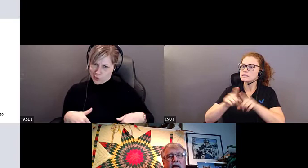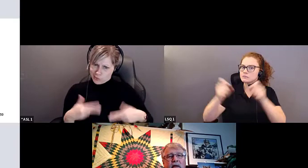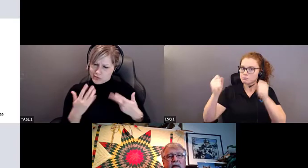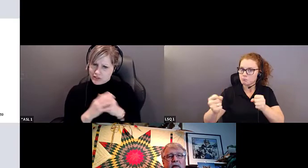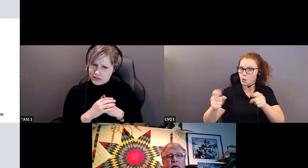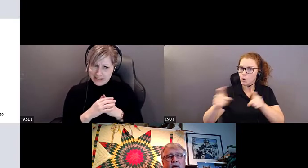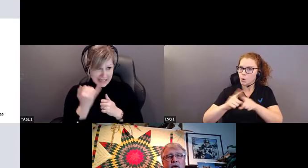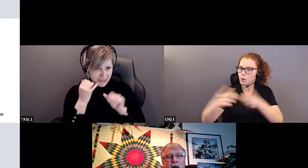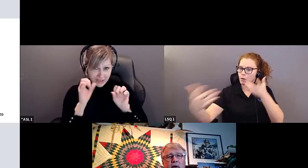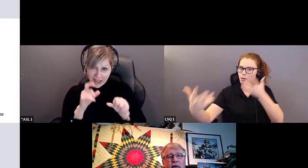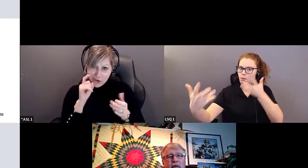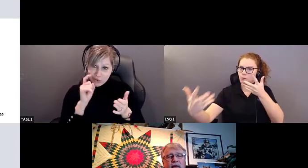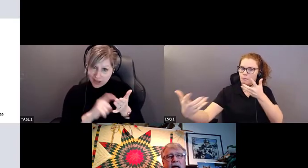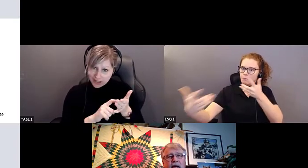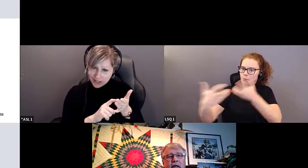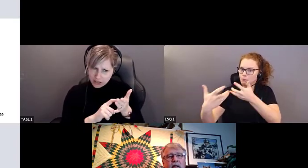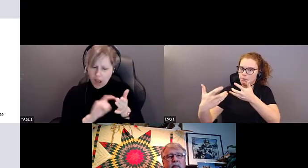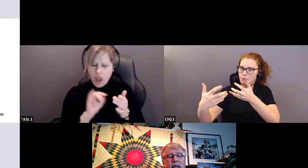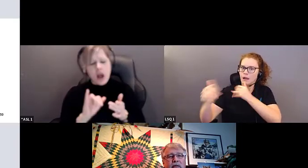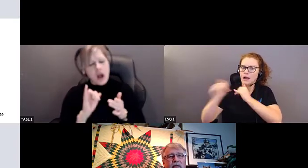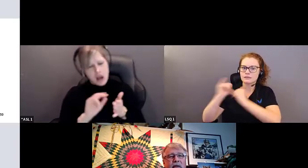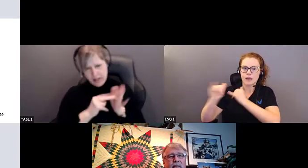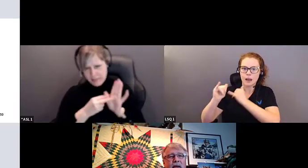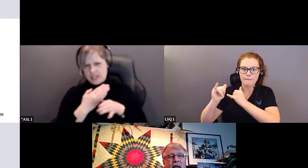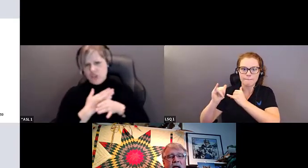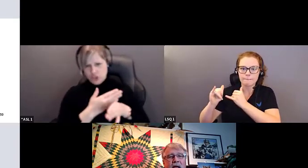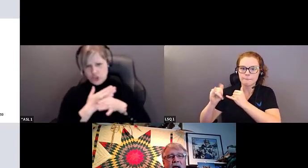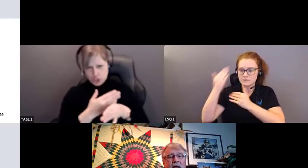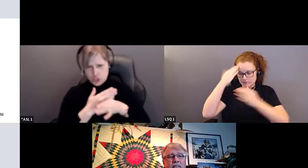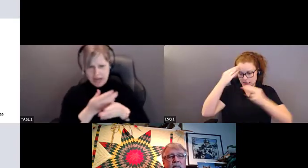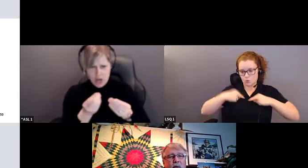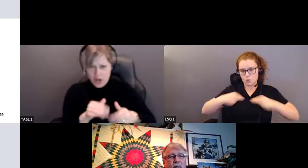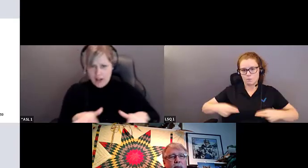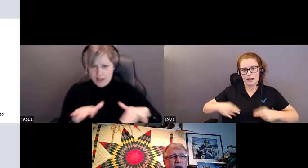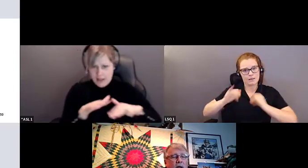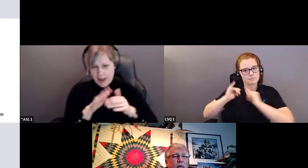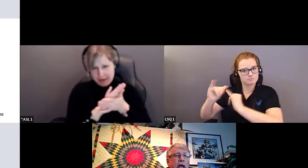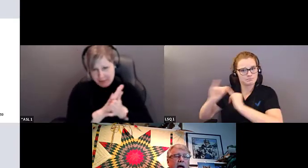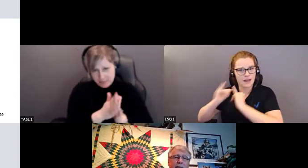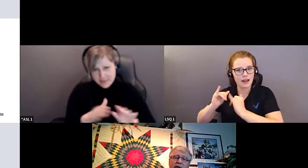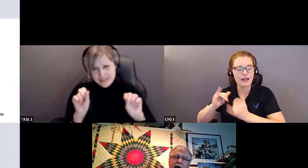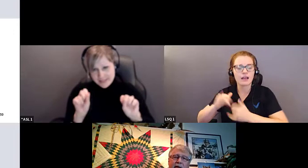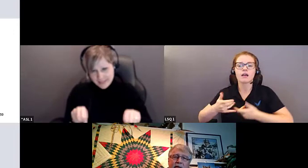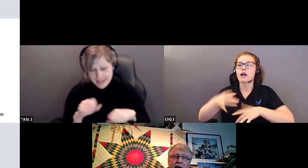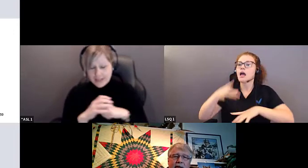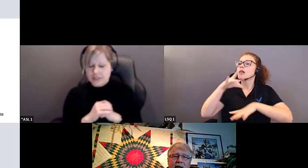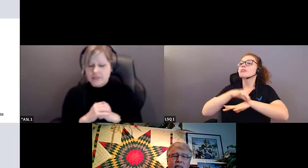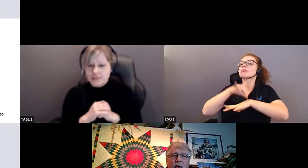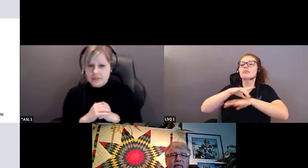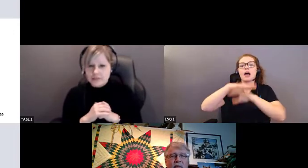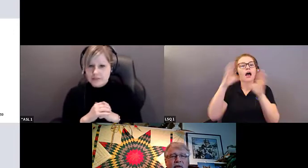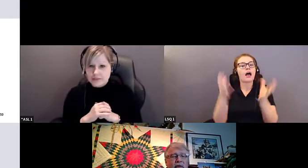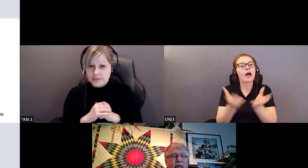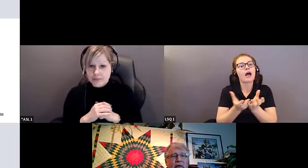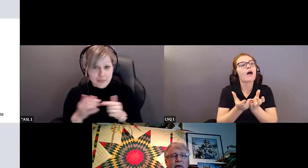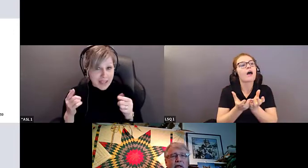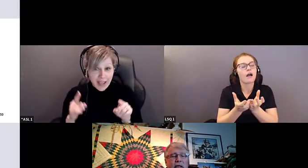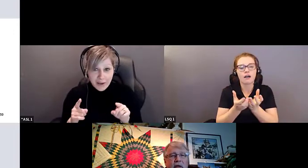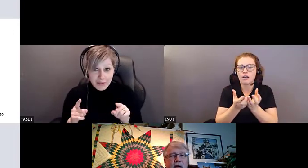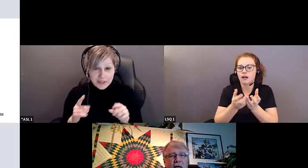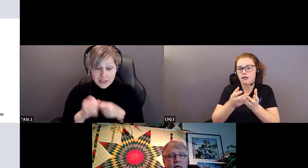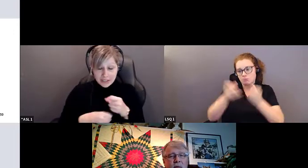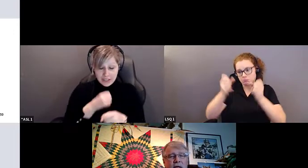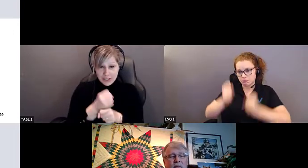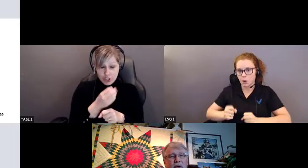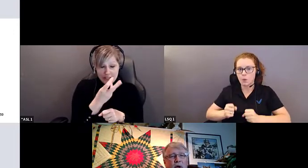us then to share this land in peace. But what happened then at that point from 1613,